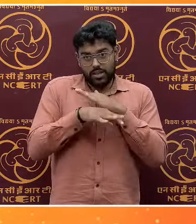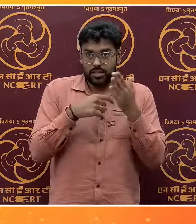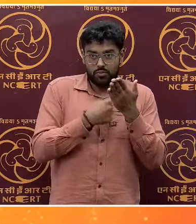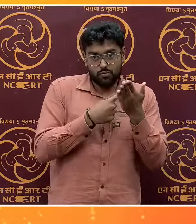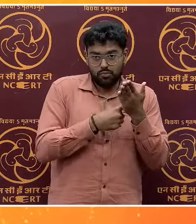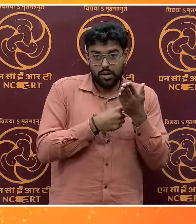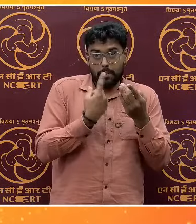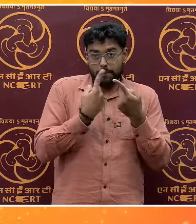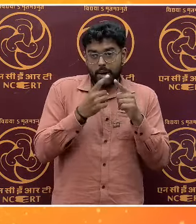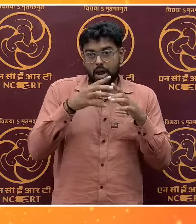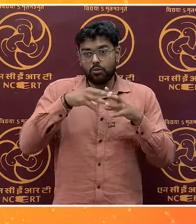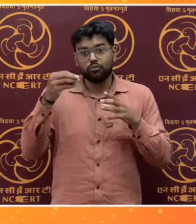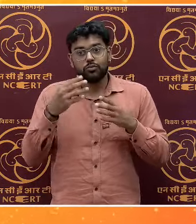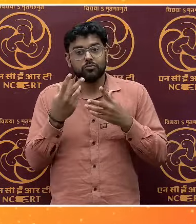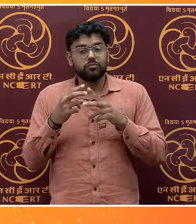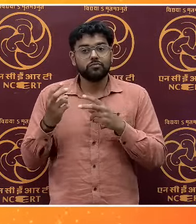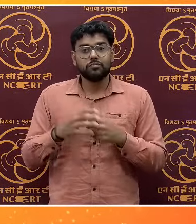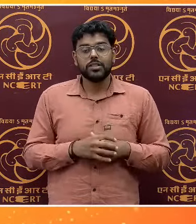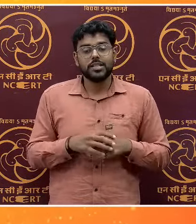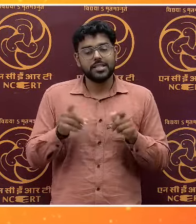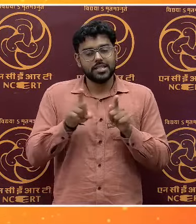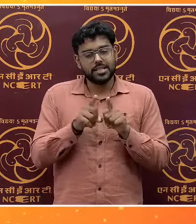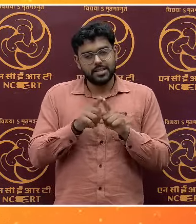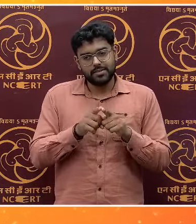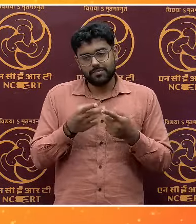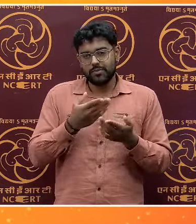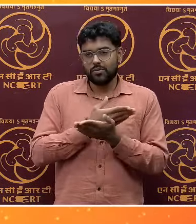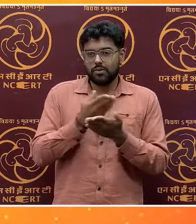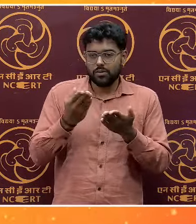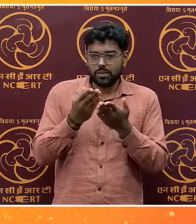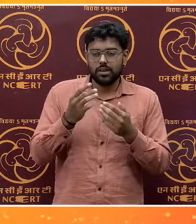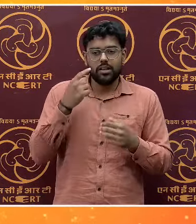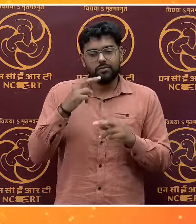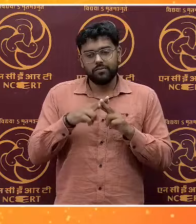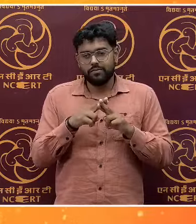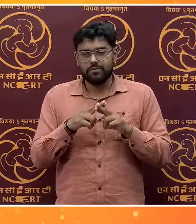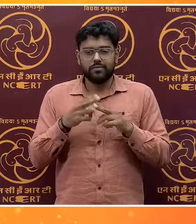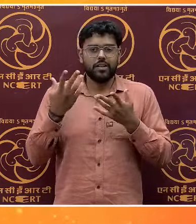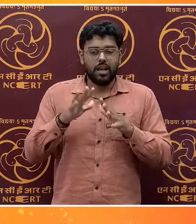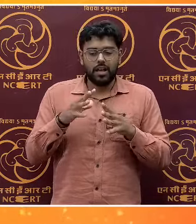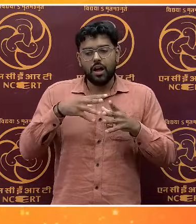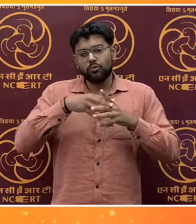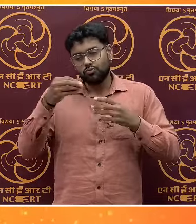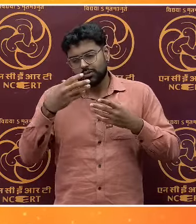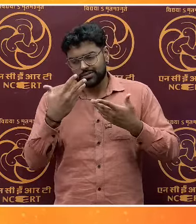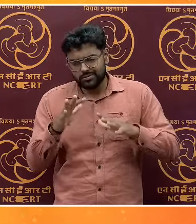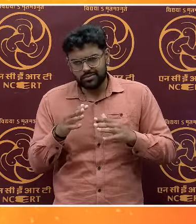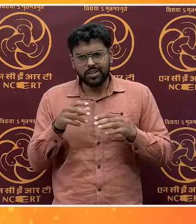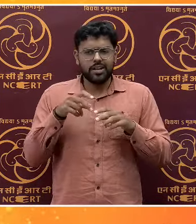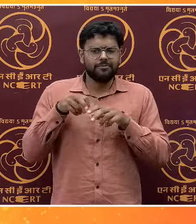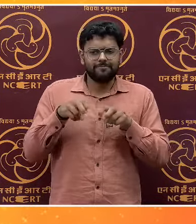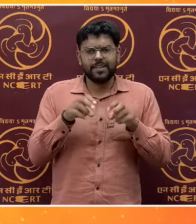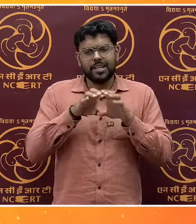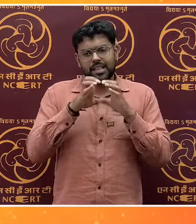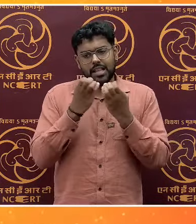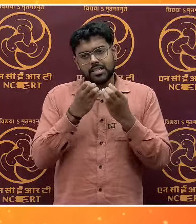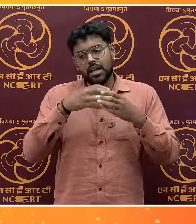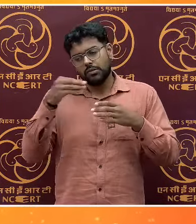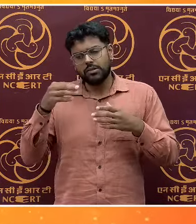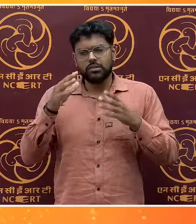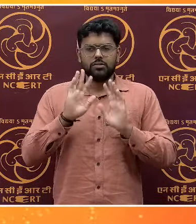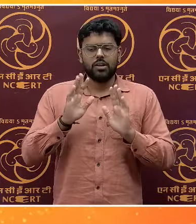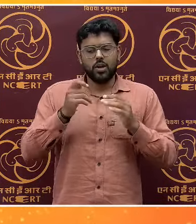rule. So in between also you should be in rules, you should walk like humans. Once you are out of your classroom, then also